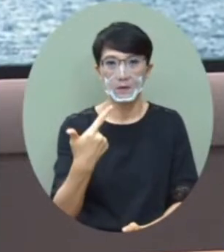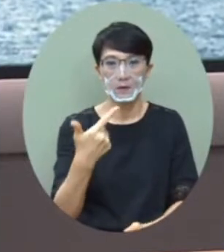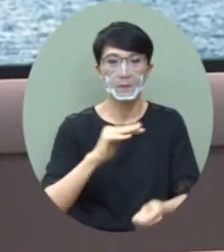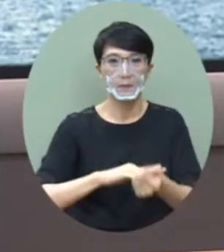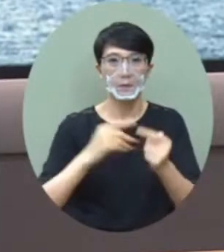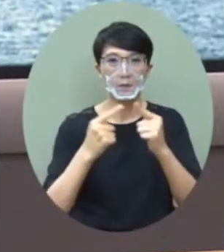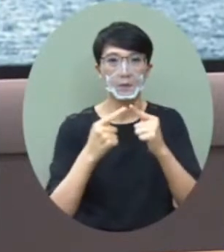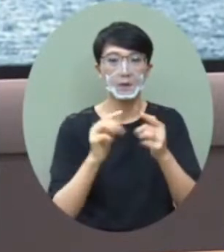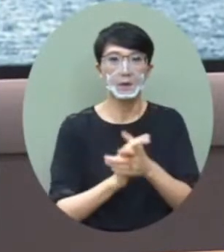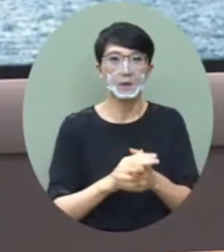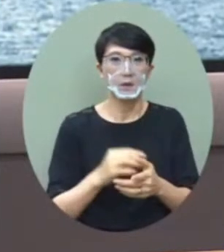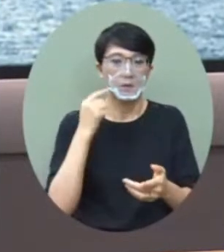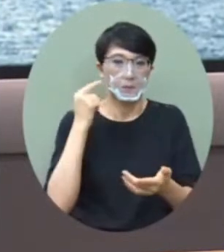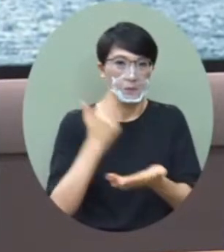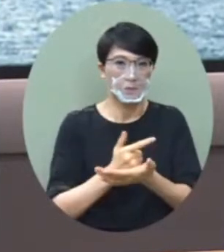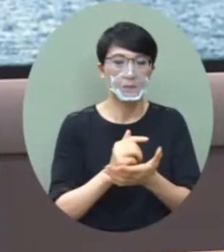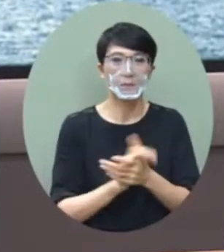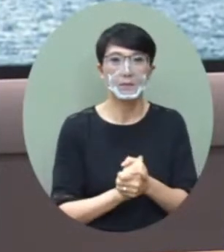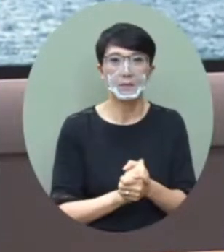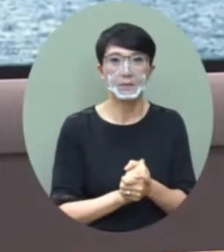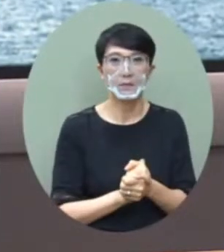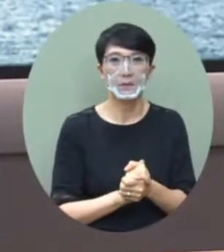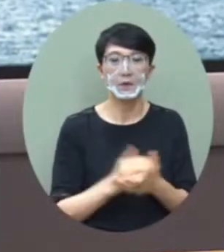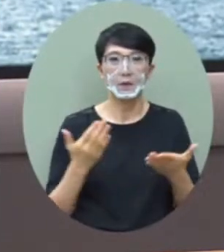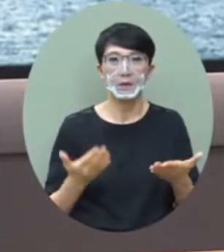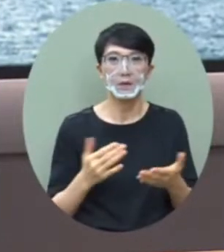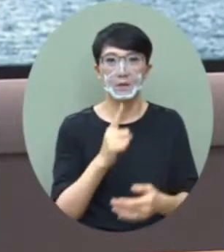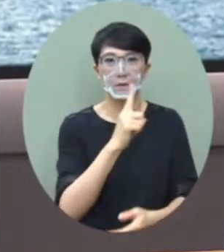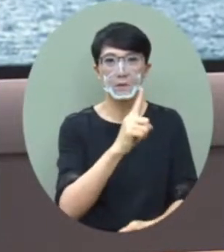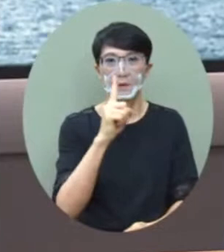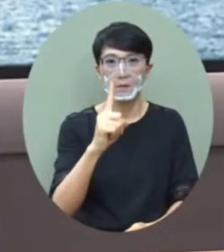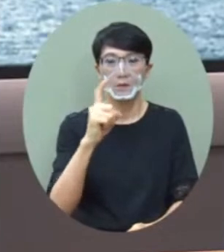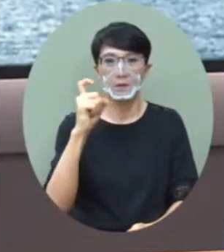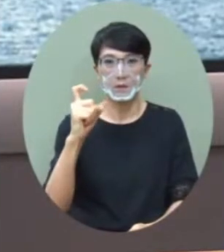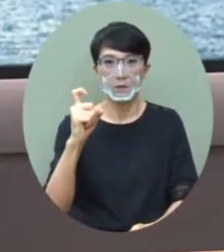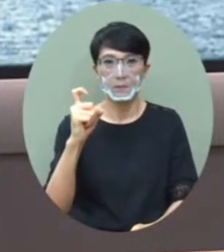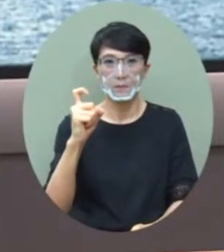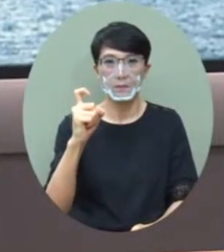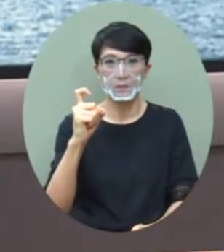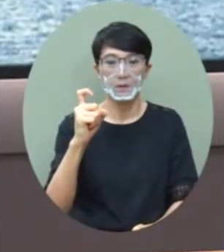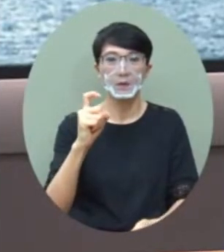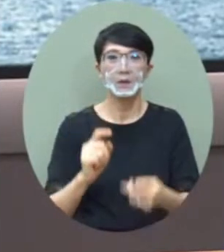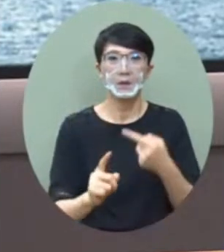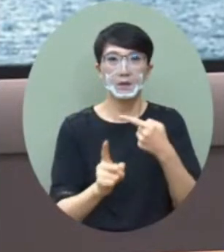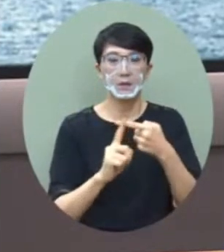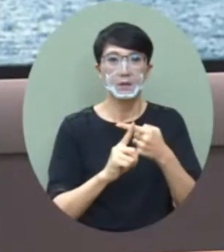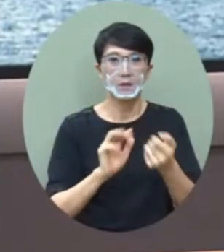critical condition, 138 were in serious condition. Right now,